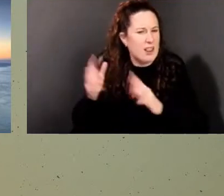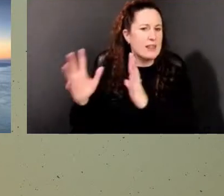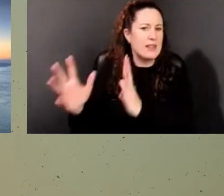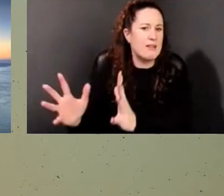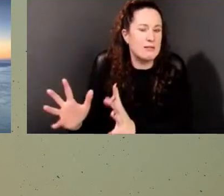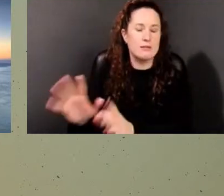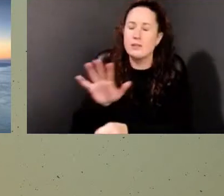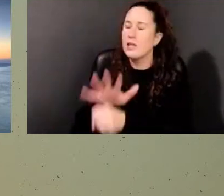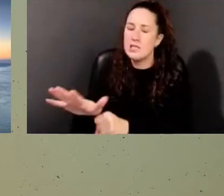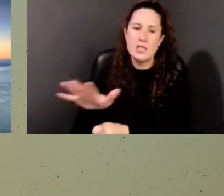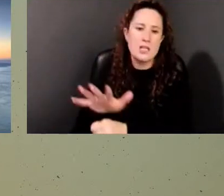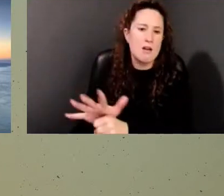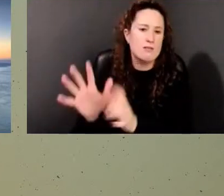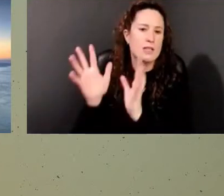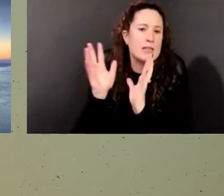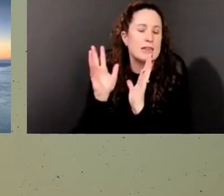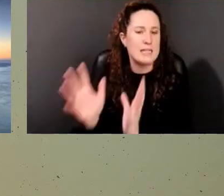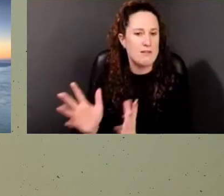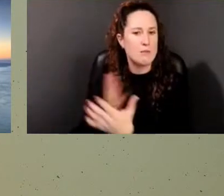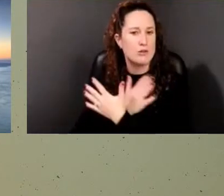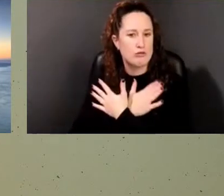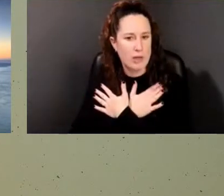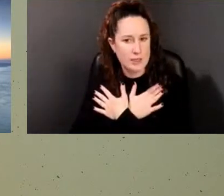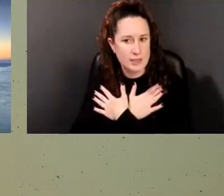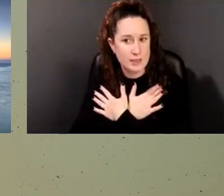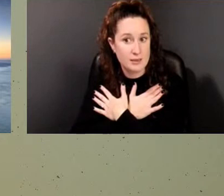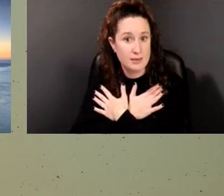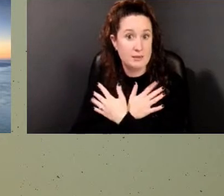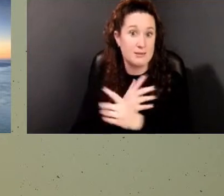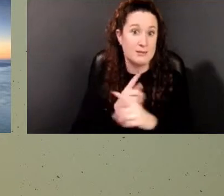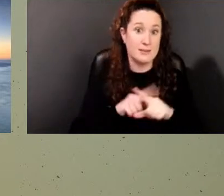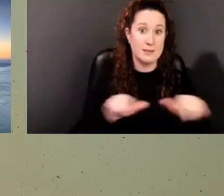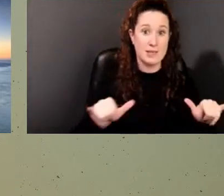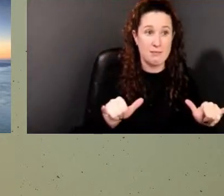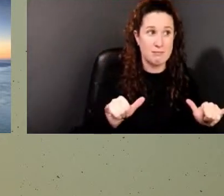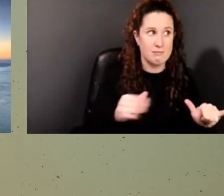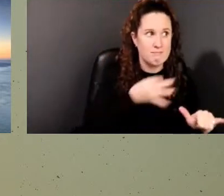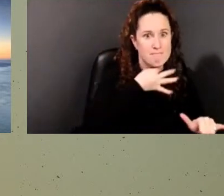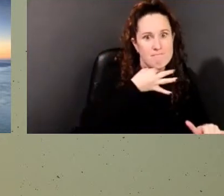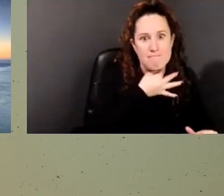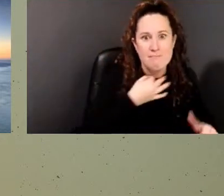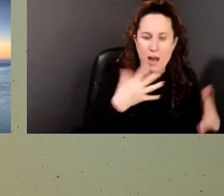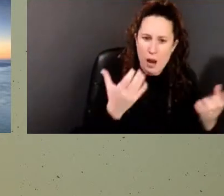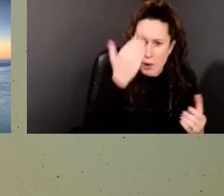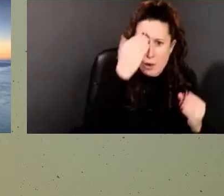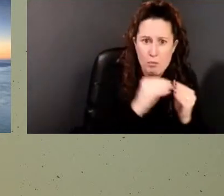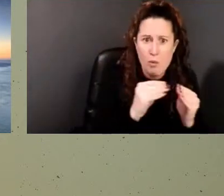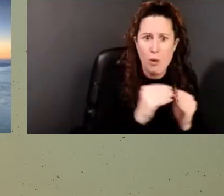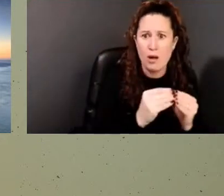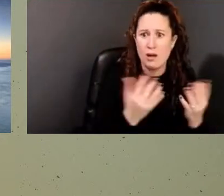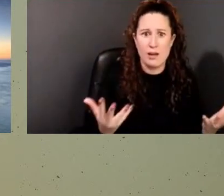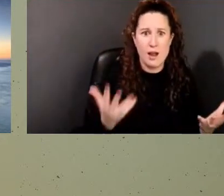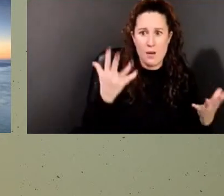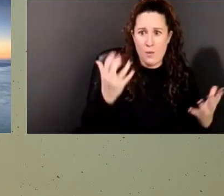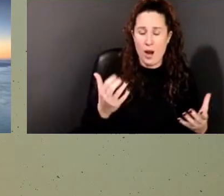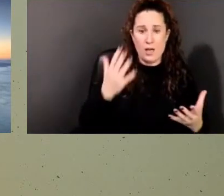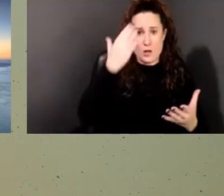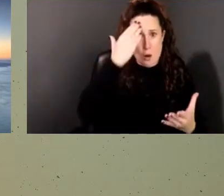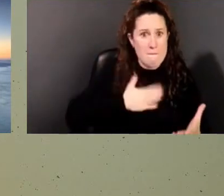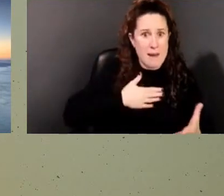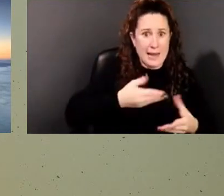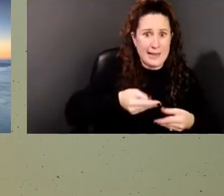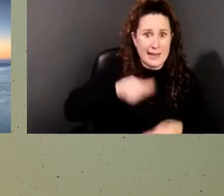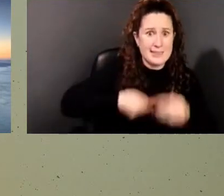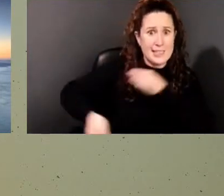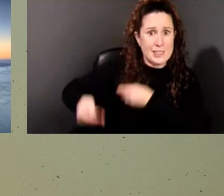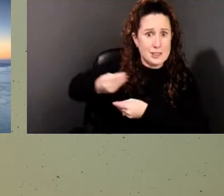I want to know more. I want to know about my ancestors. I want to know how they live. I want to be able to share their stories for current generations